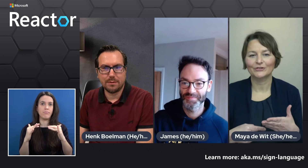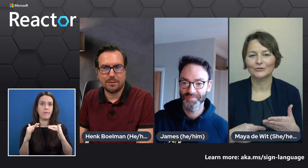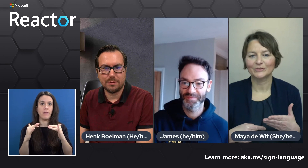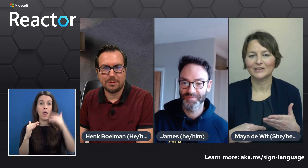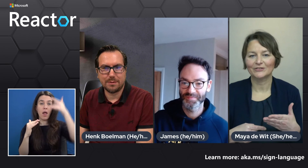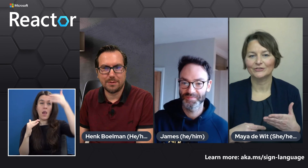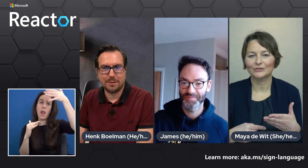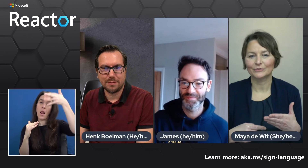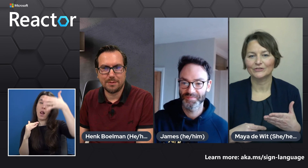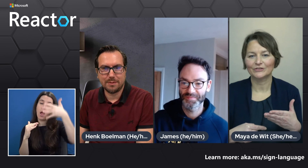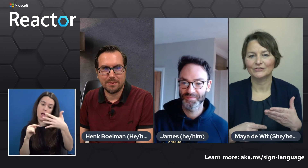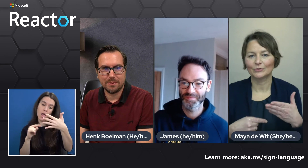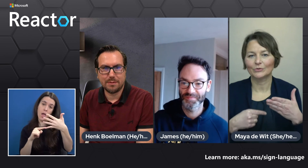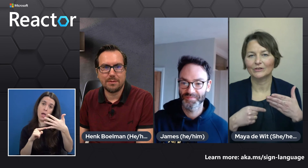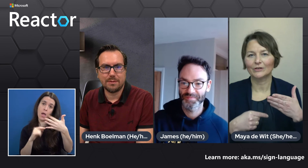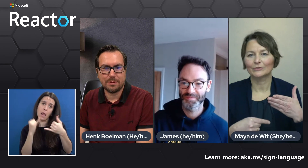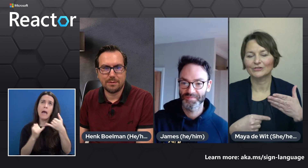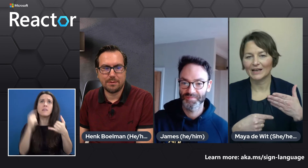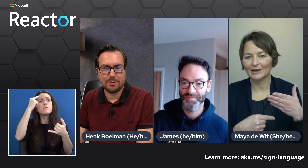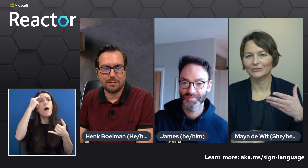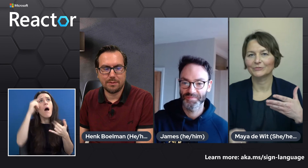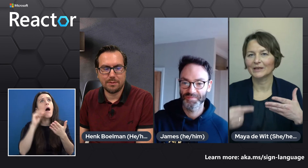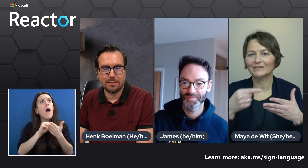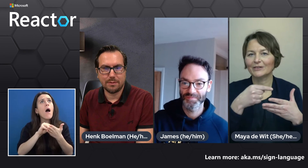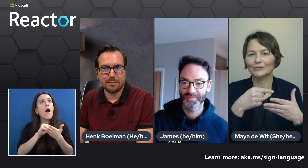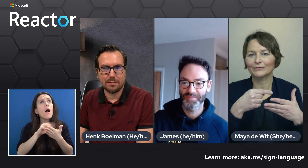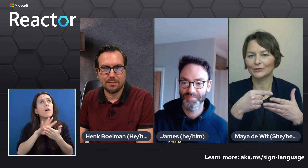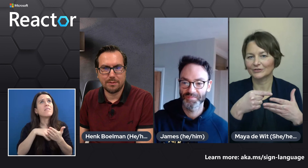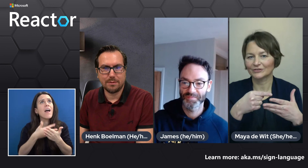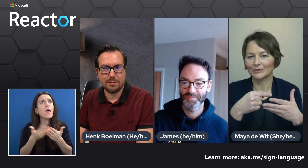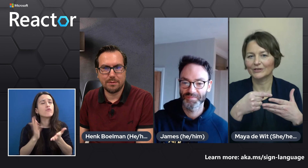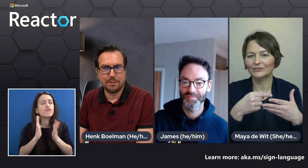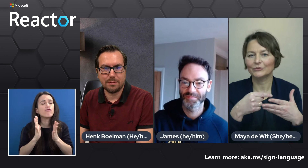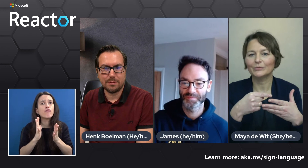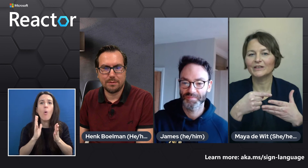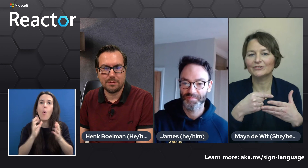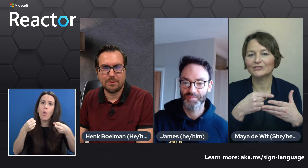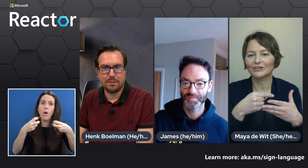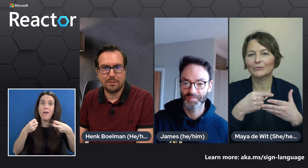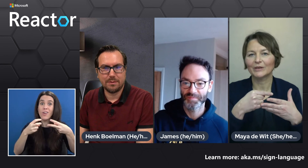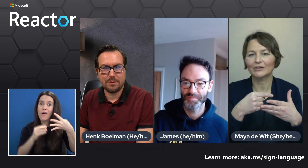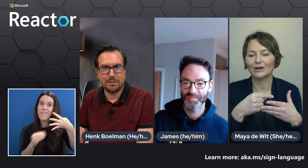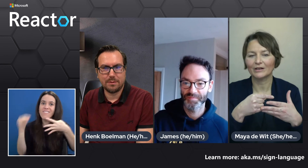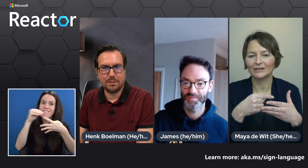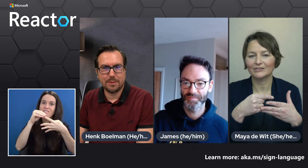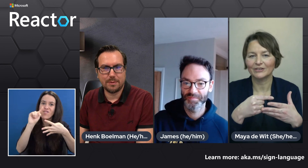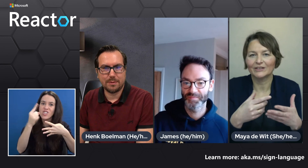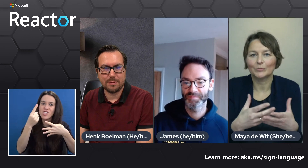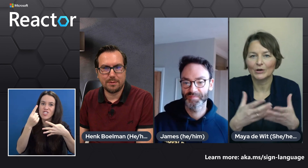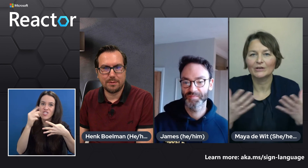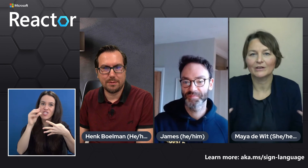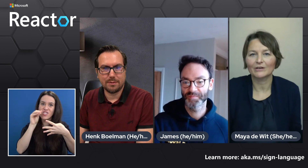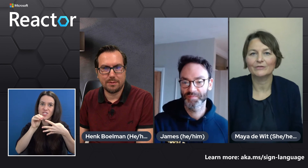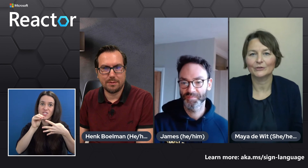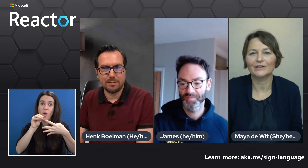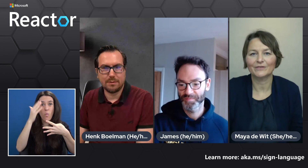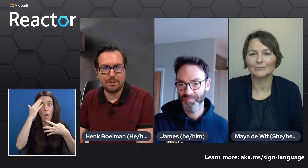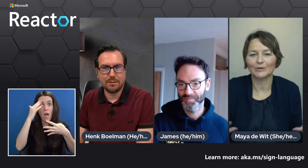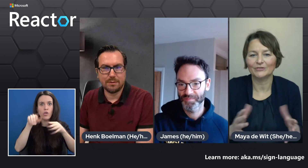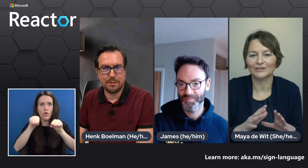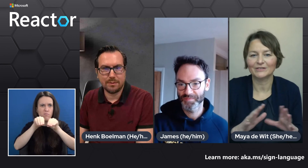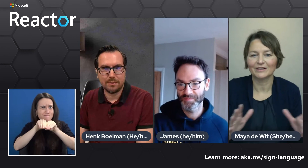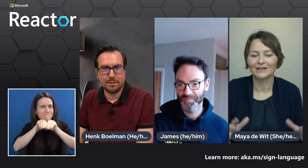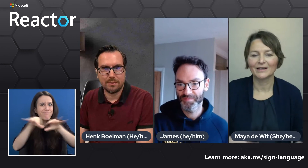language interpretation services or the closed captions. Make that your first, because you reach such a bigger audience. It's part of your